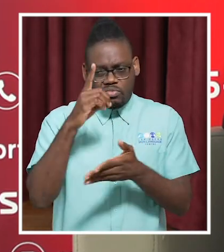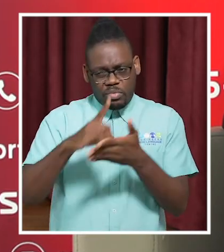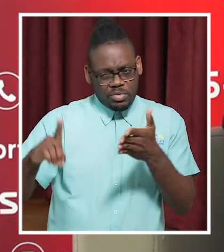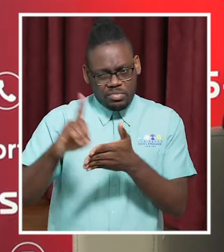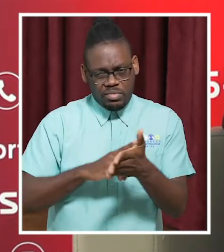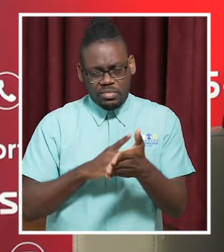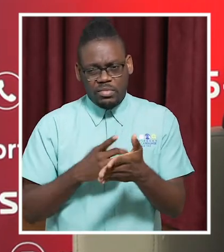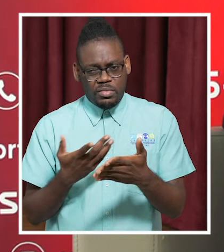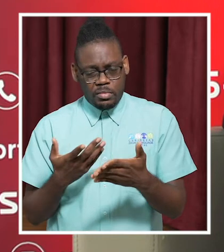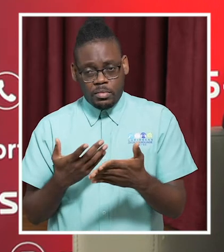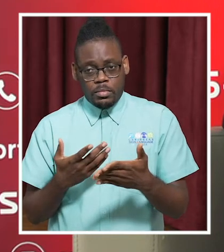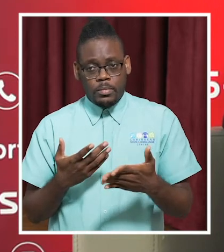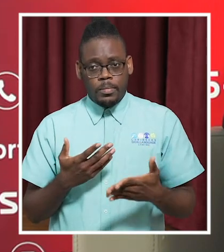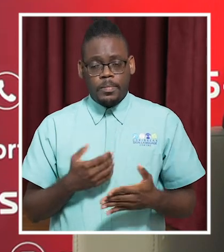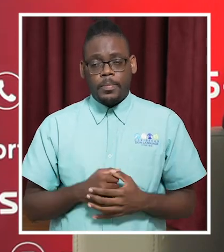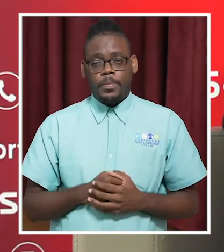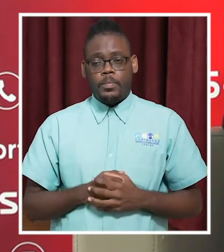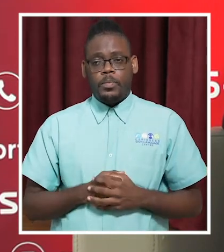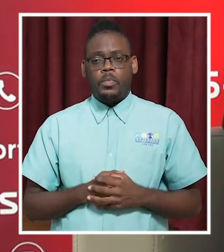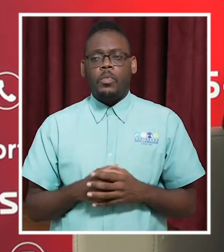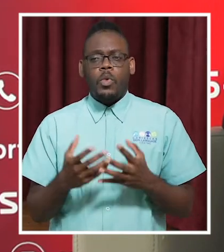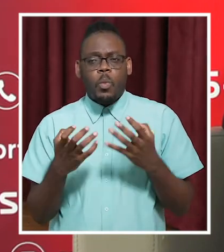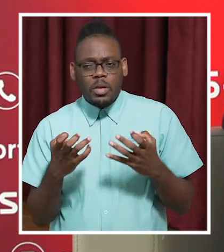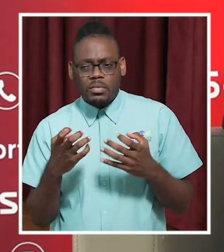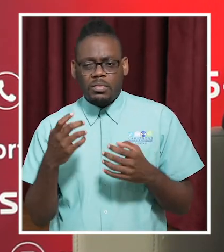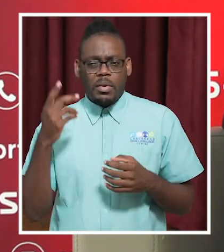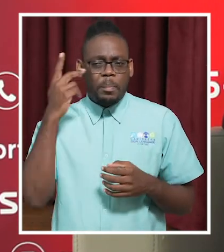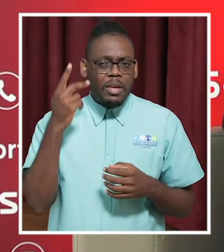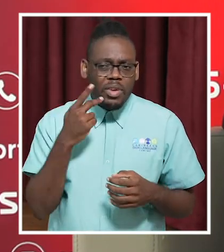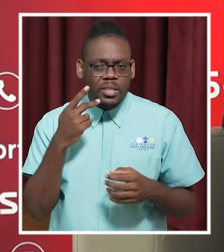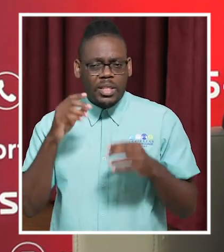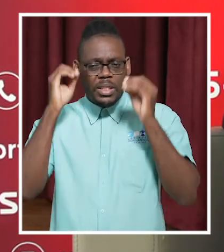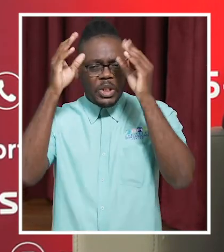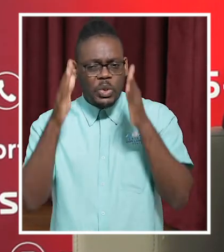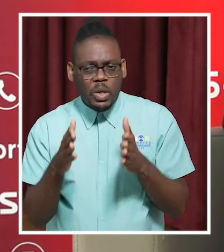and for parents and teachers to